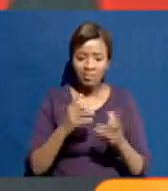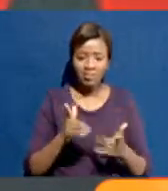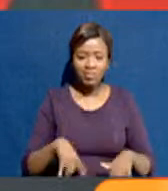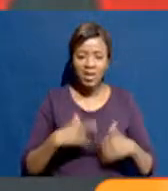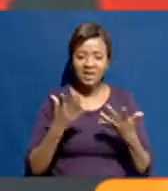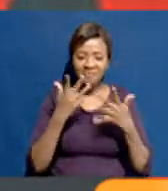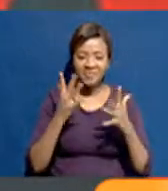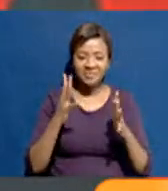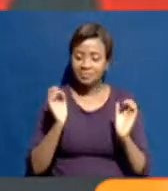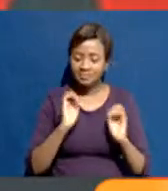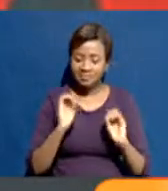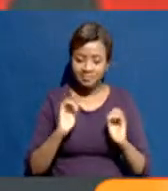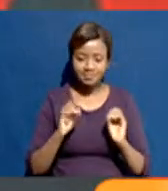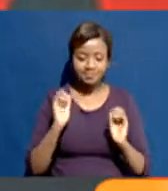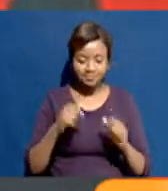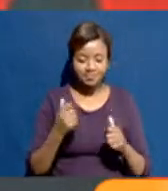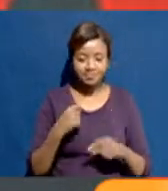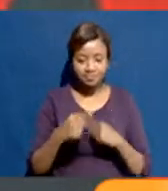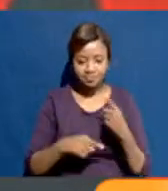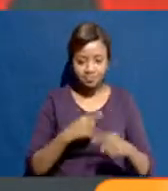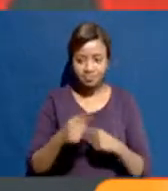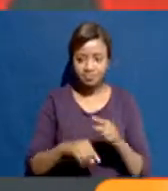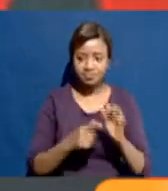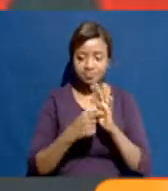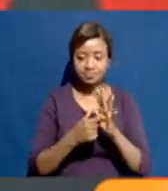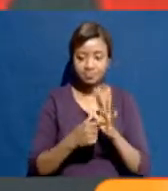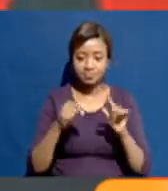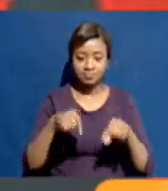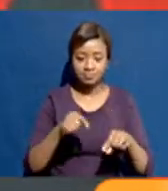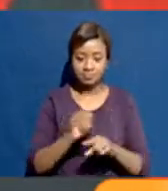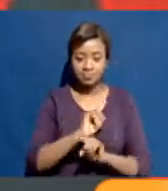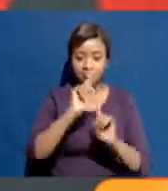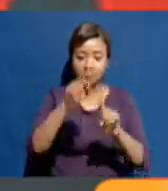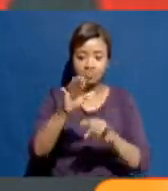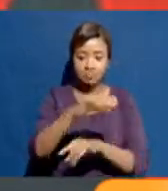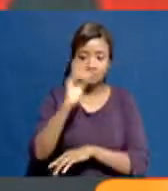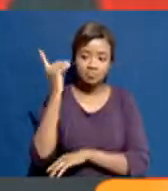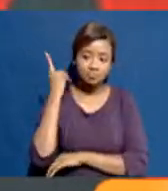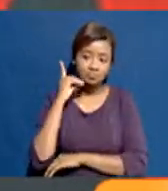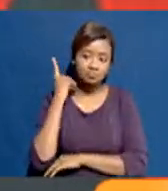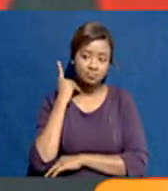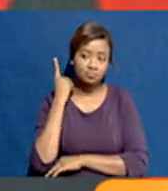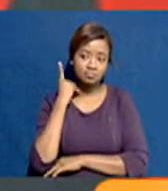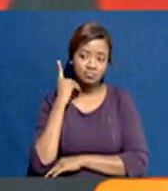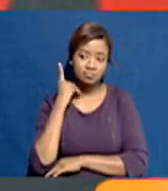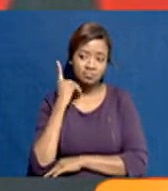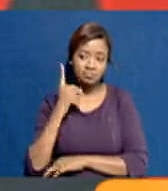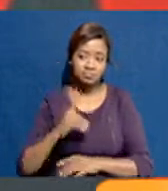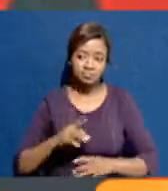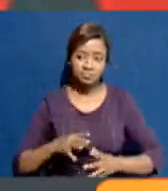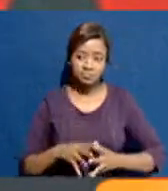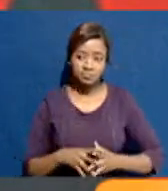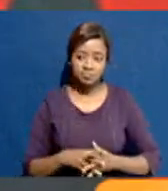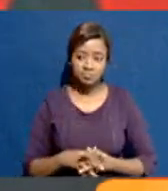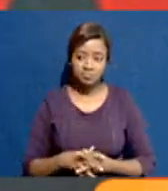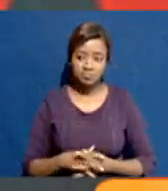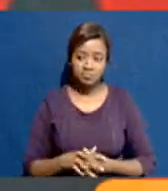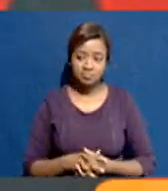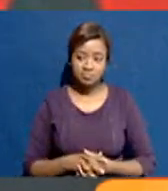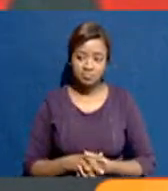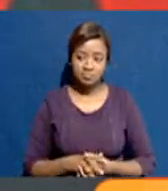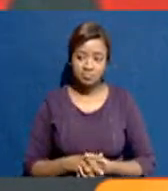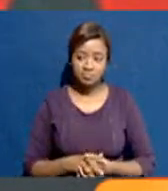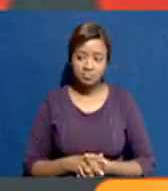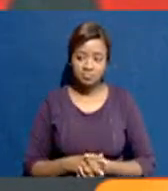go. Today, Dr. Ruth, when she was in Dandora, since I saw you last time, I now have a book. I've wrote a